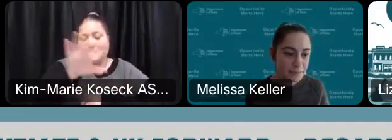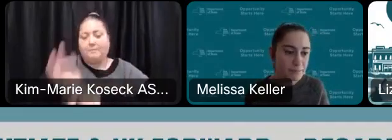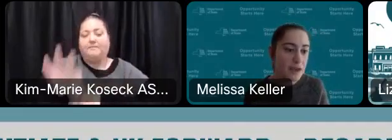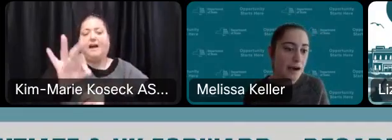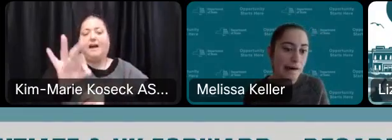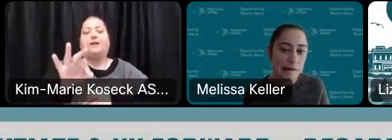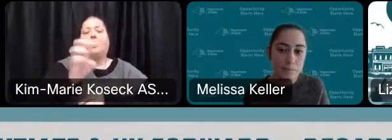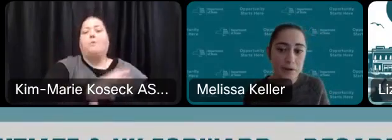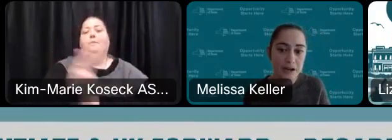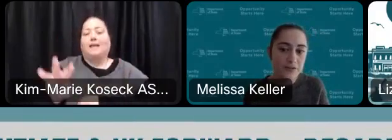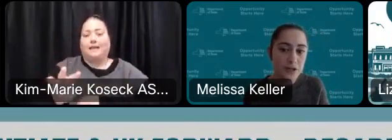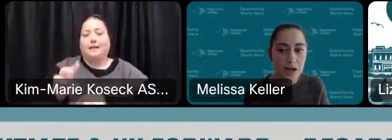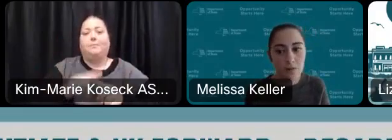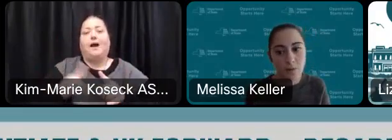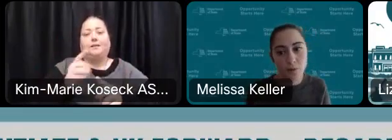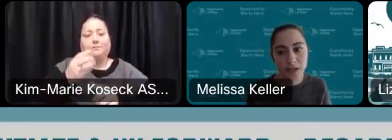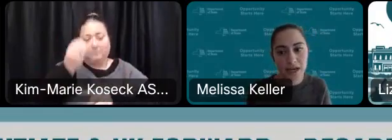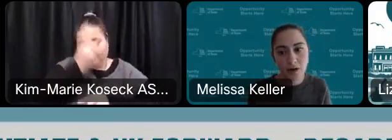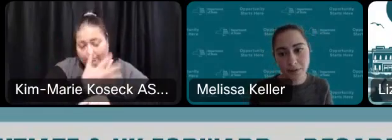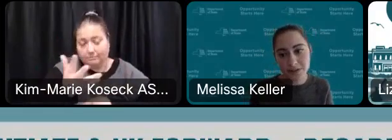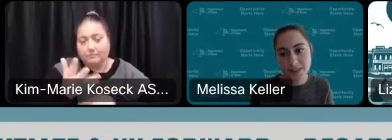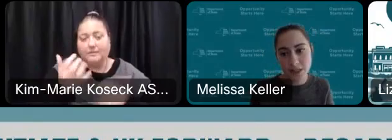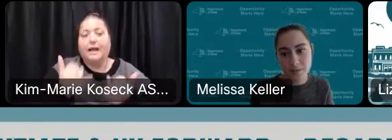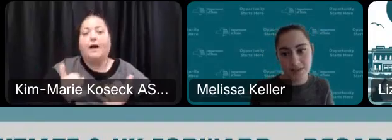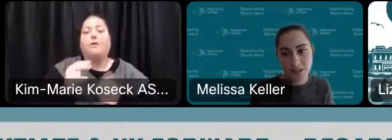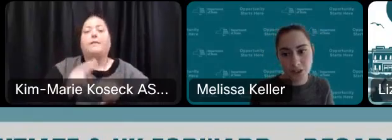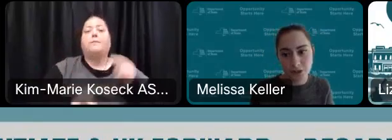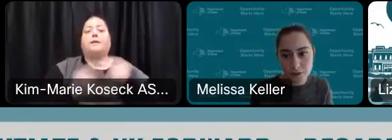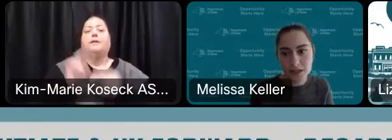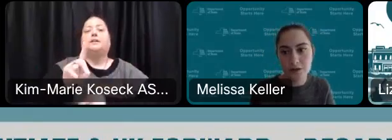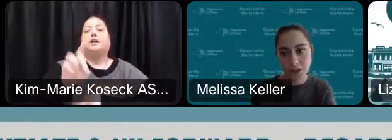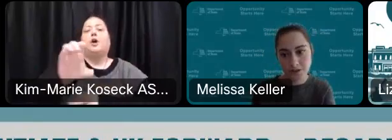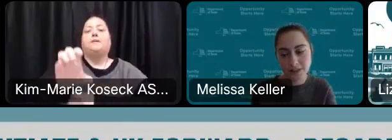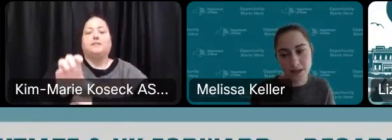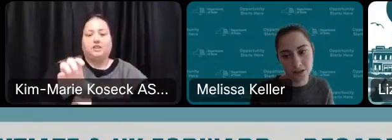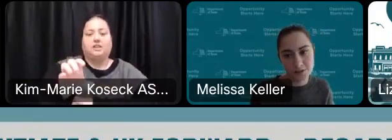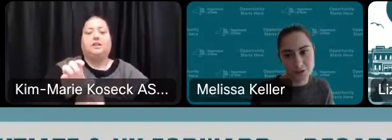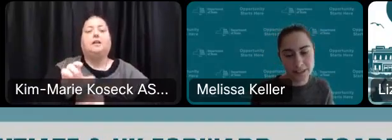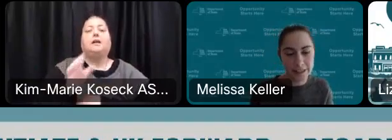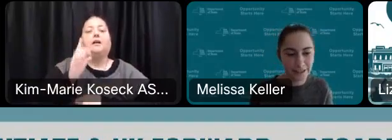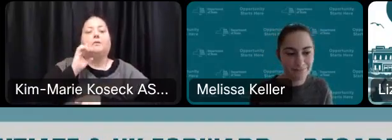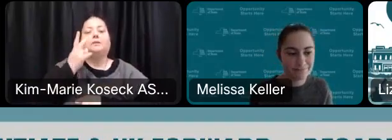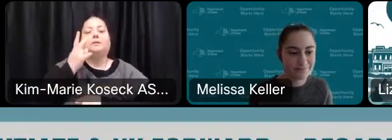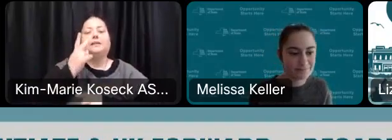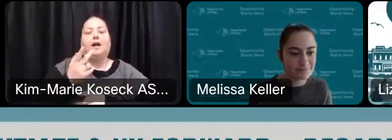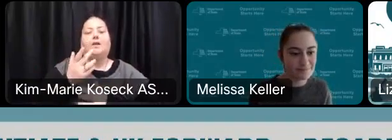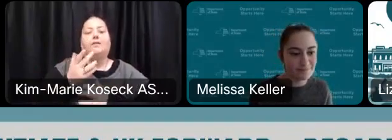chat. But of note, I want to point out our building decarbonization toolkit, which you'll see on the screen